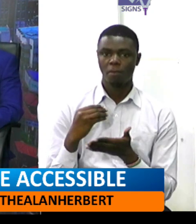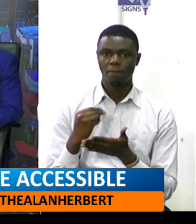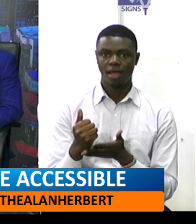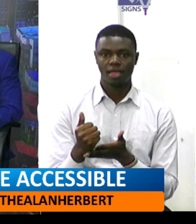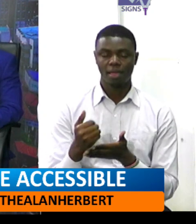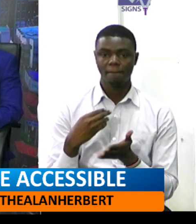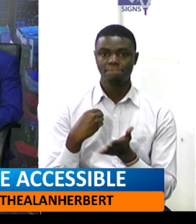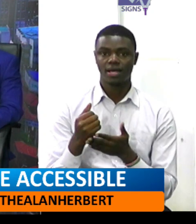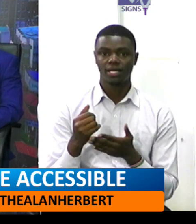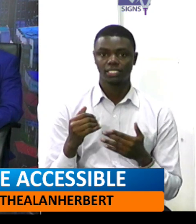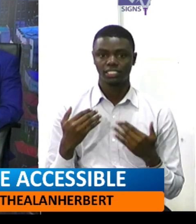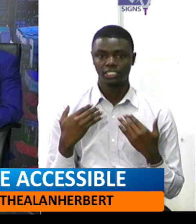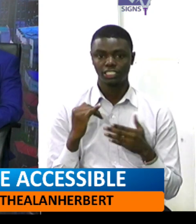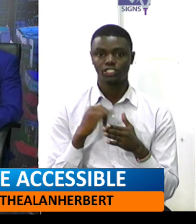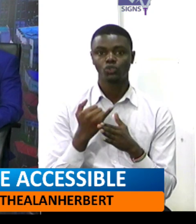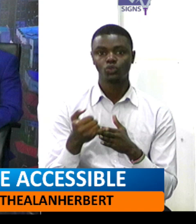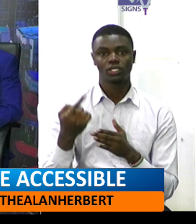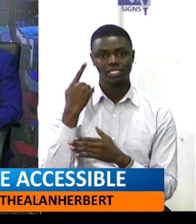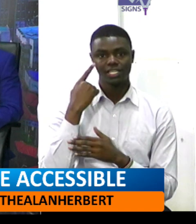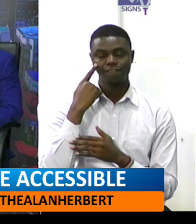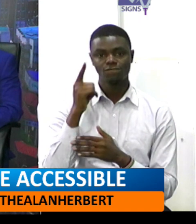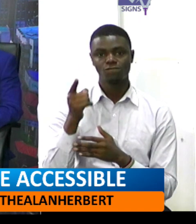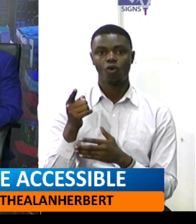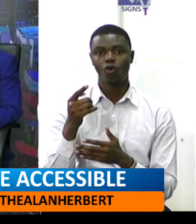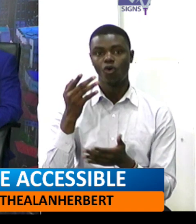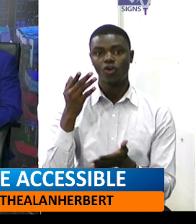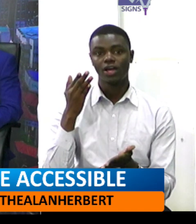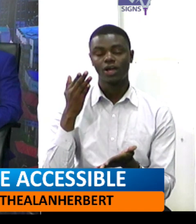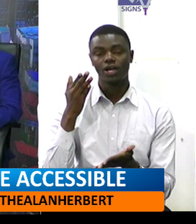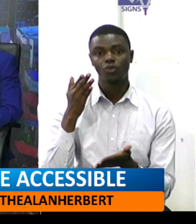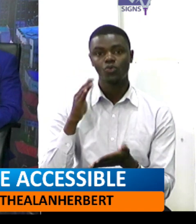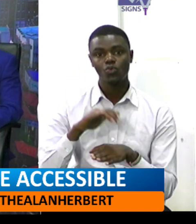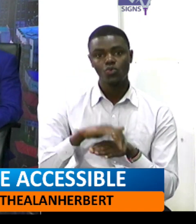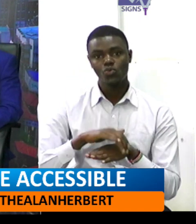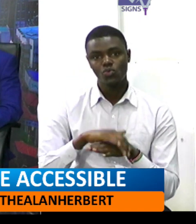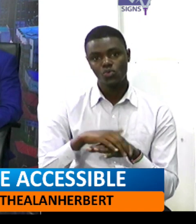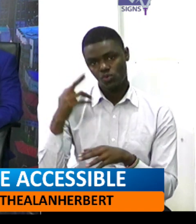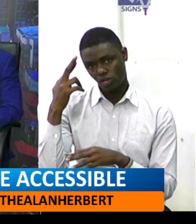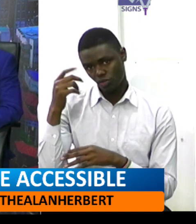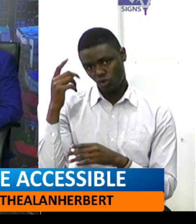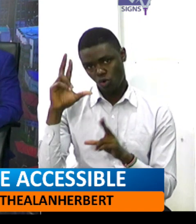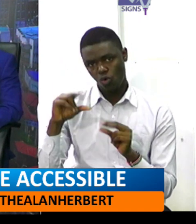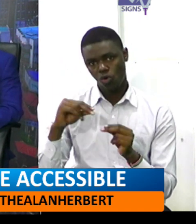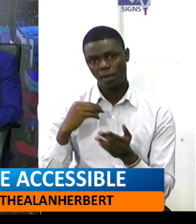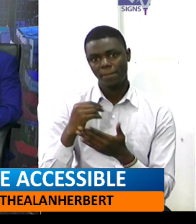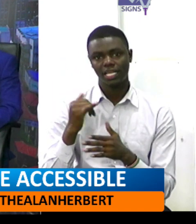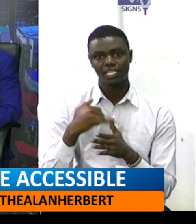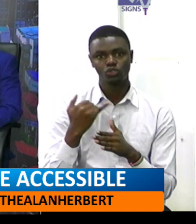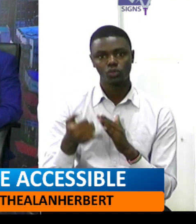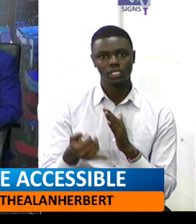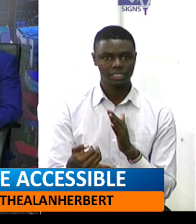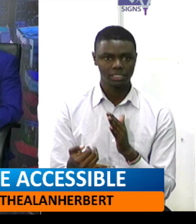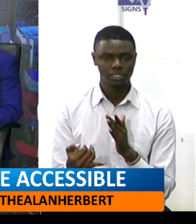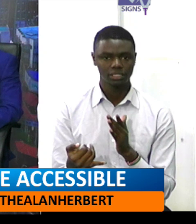buy insurance for legitimate reasons, not to buy insurance